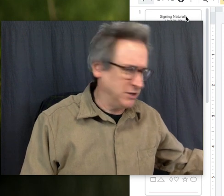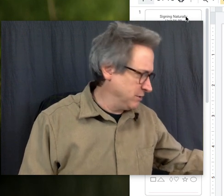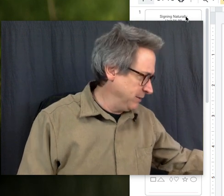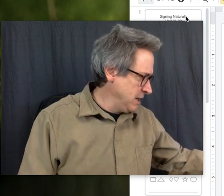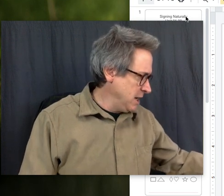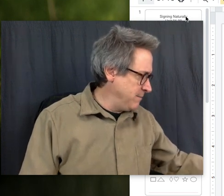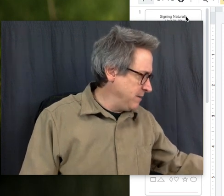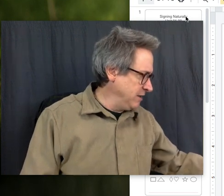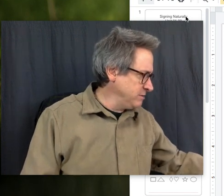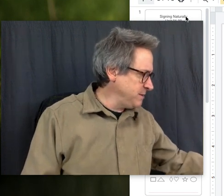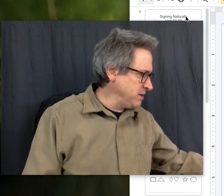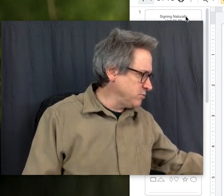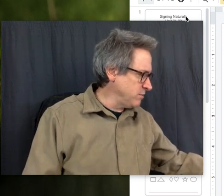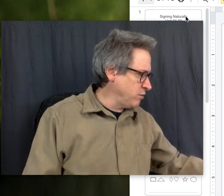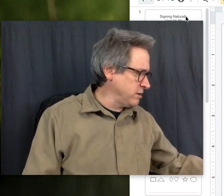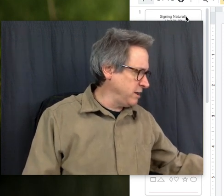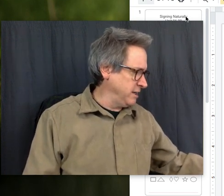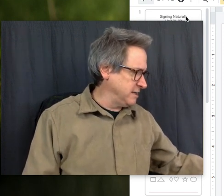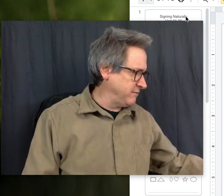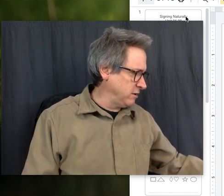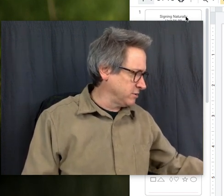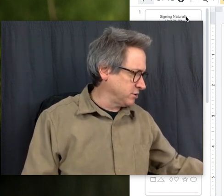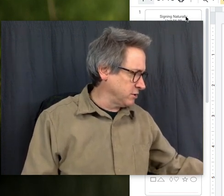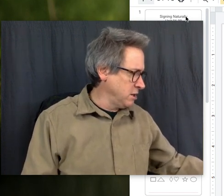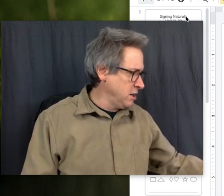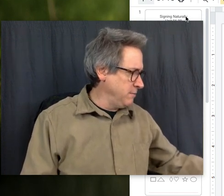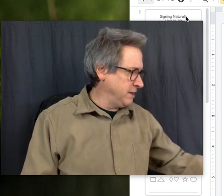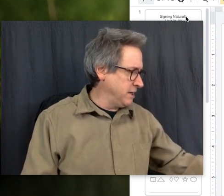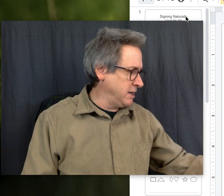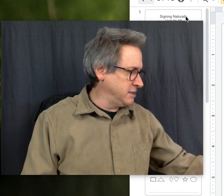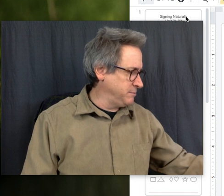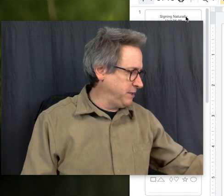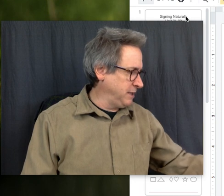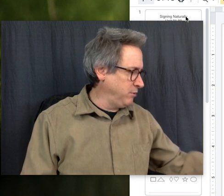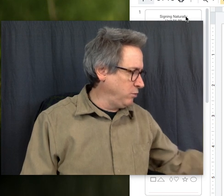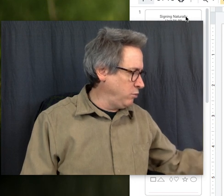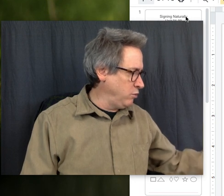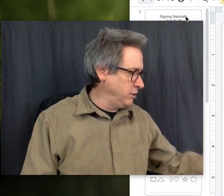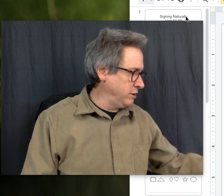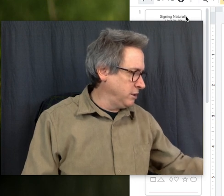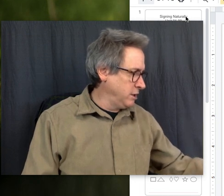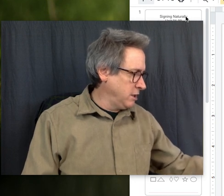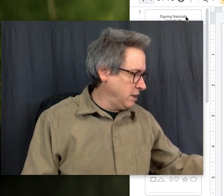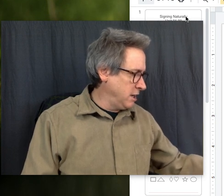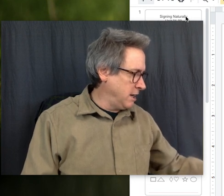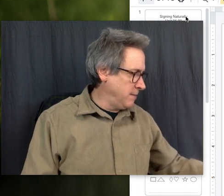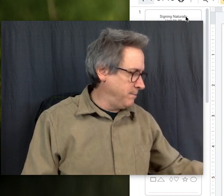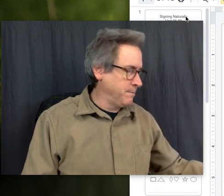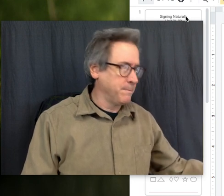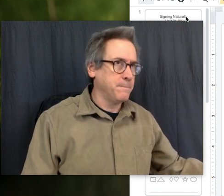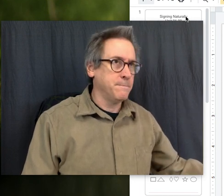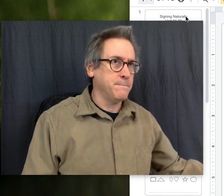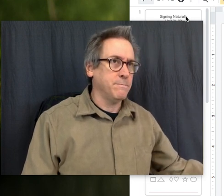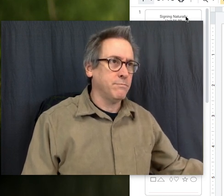family tree. It used to be much more important in deaf culture because people would